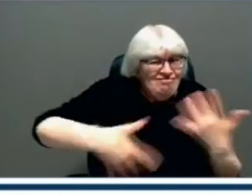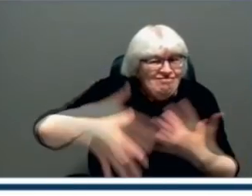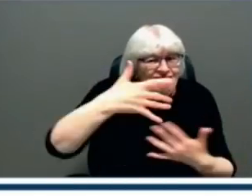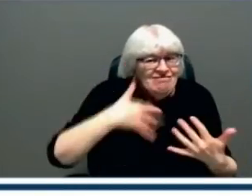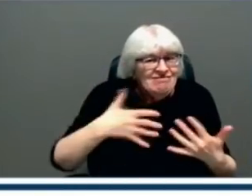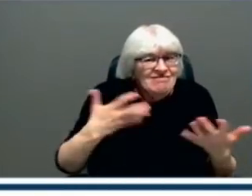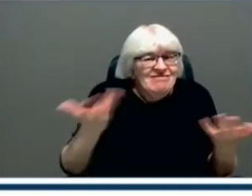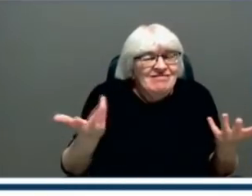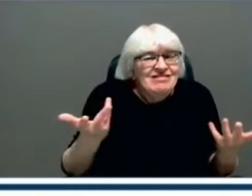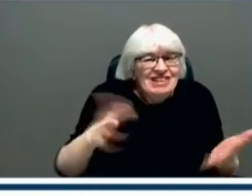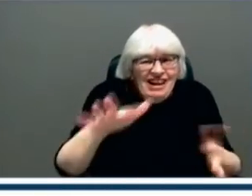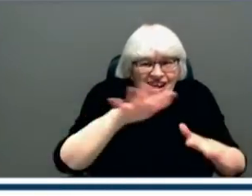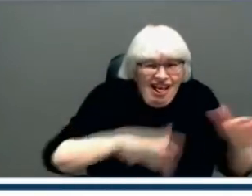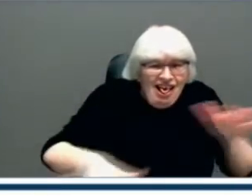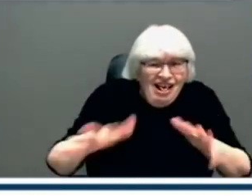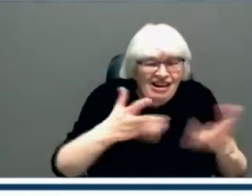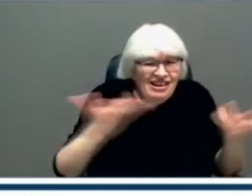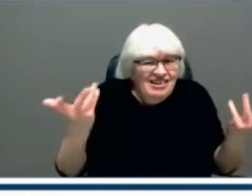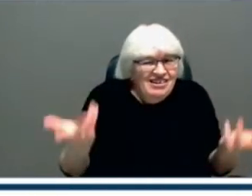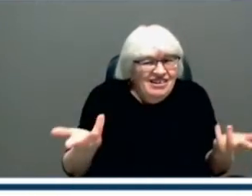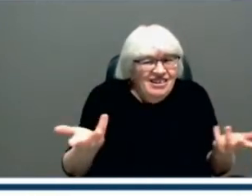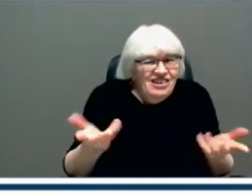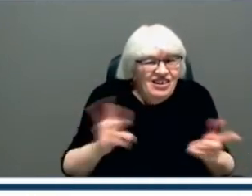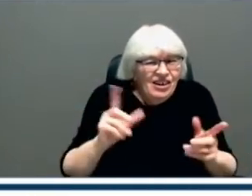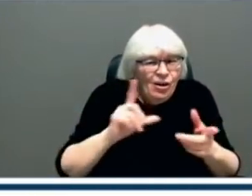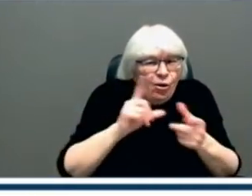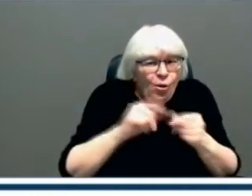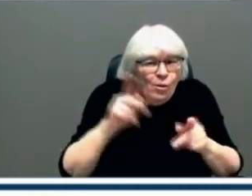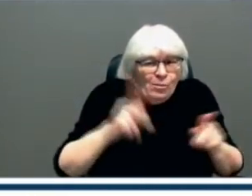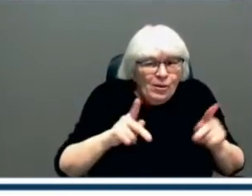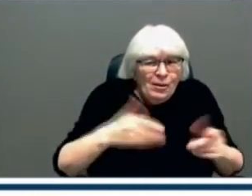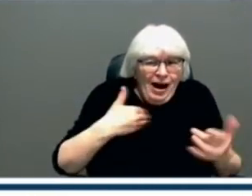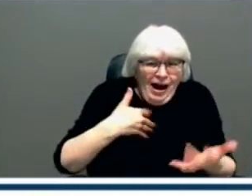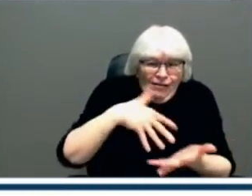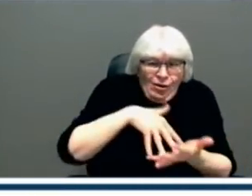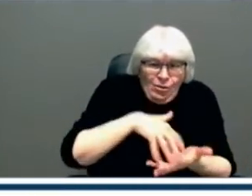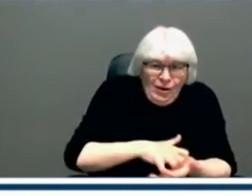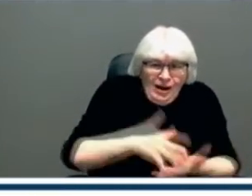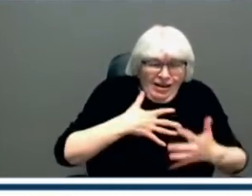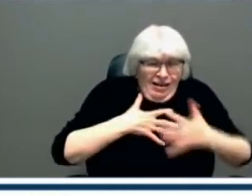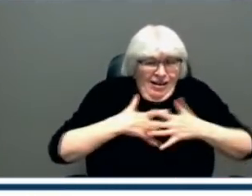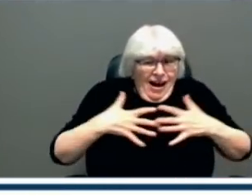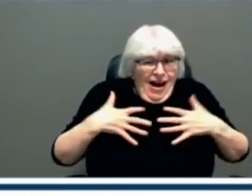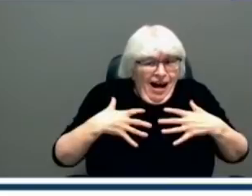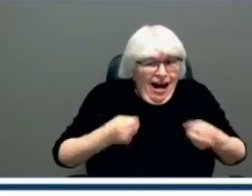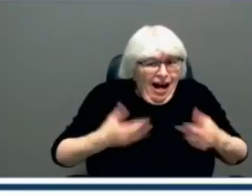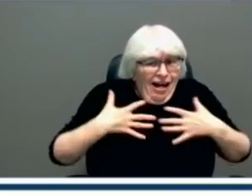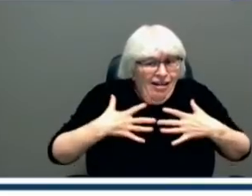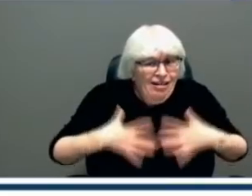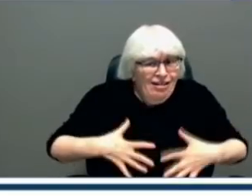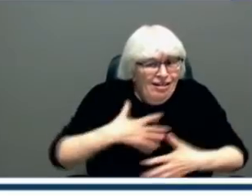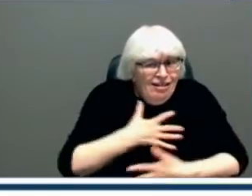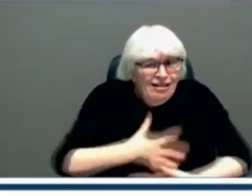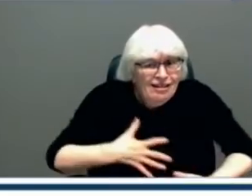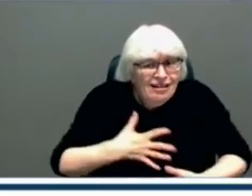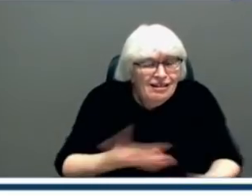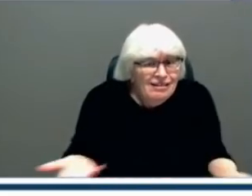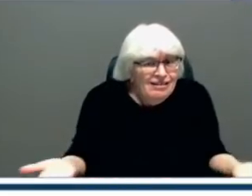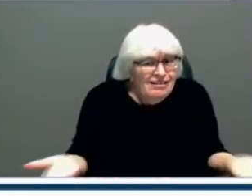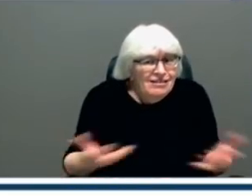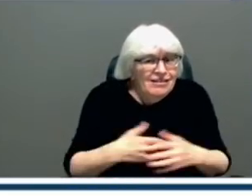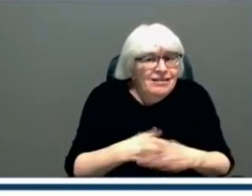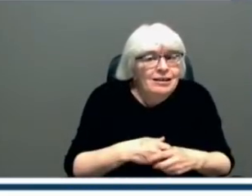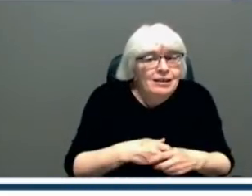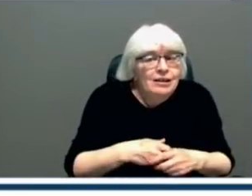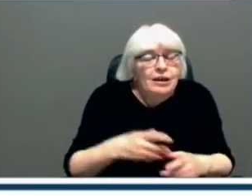to the immunocompromised and the immunosuppressed, framing it in that regard? No, this is a challenging